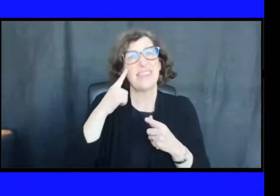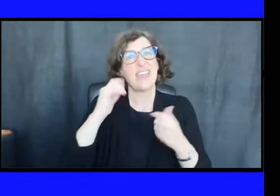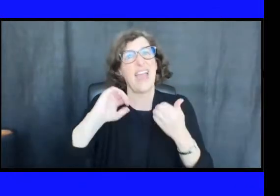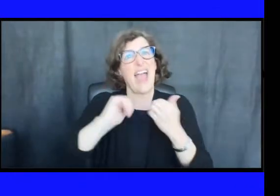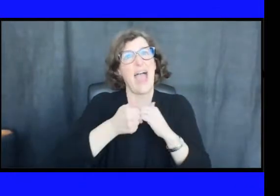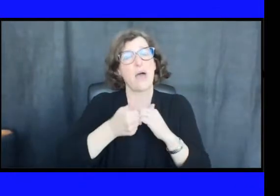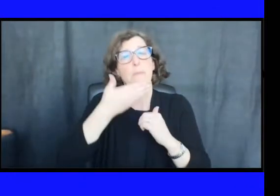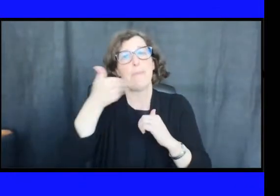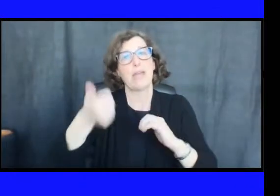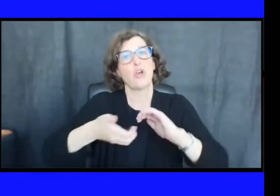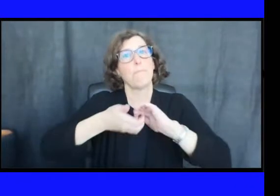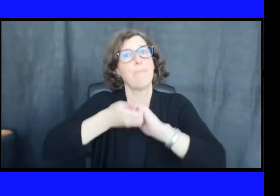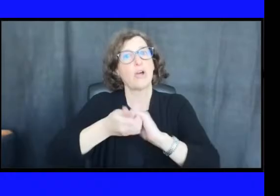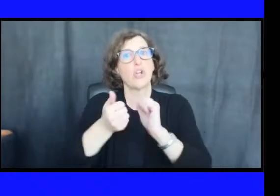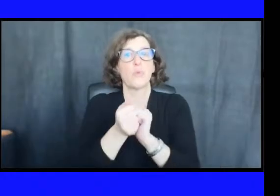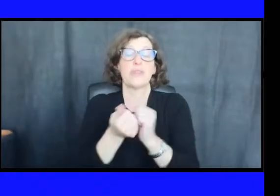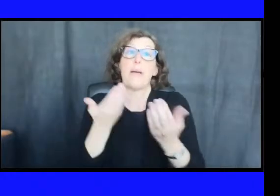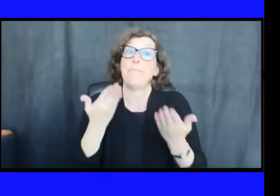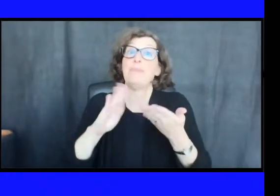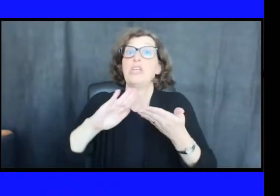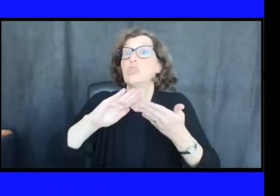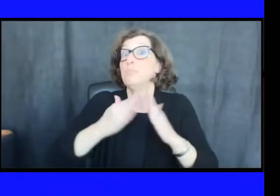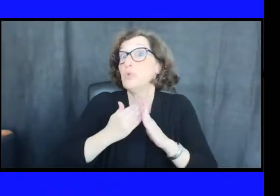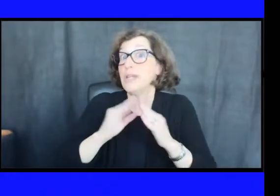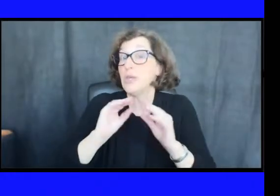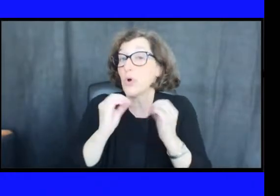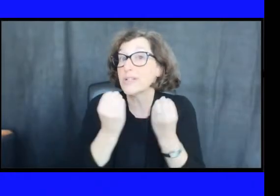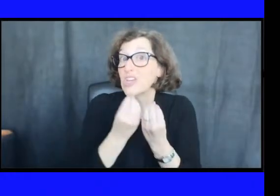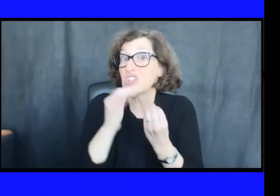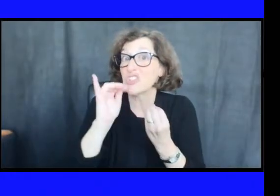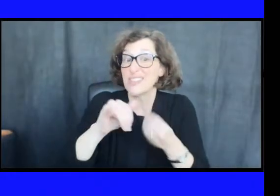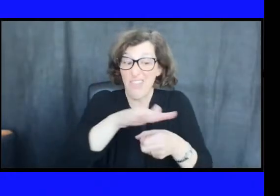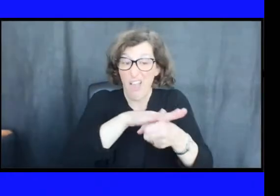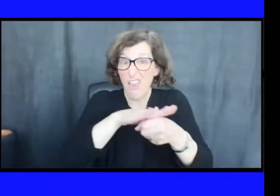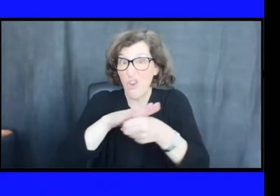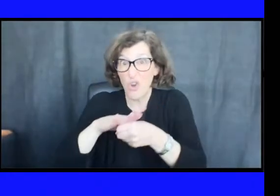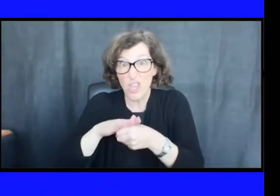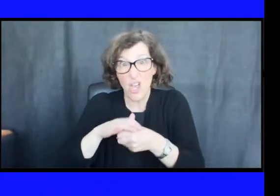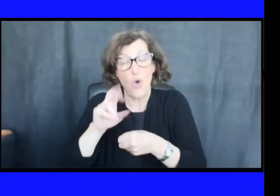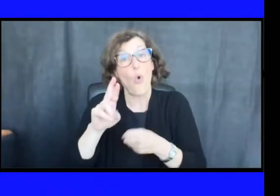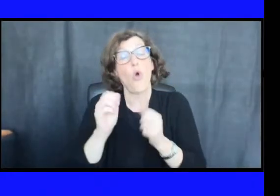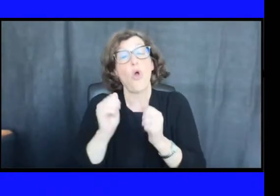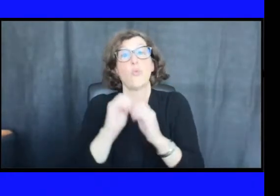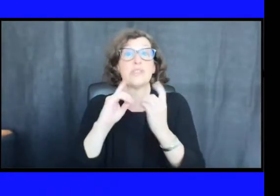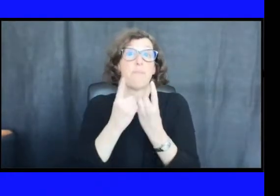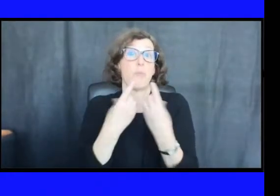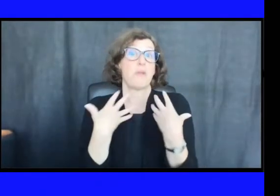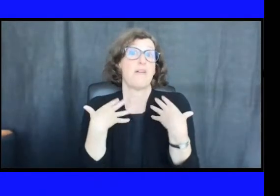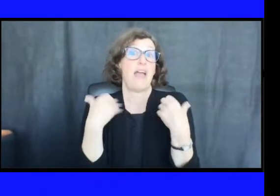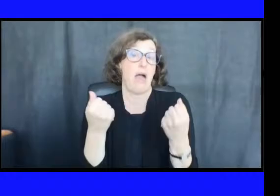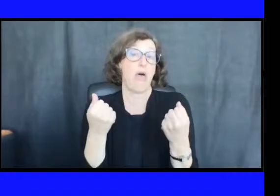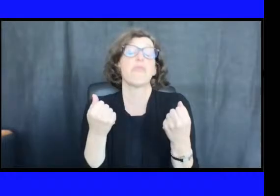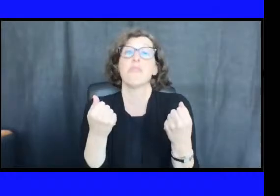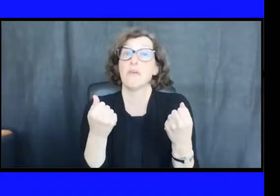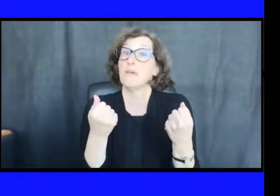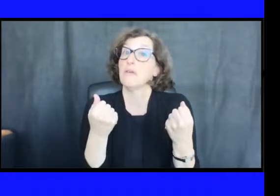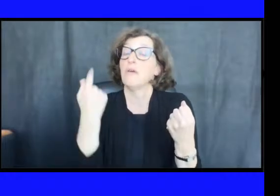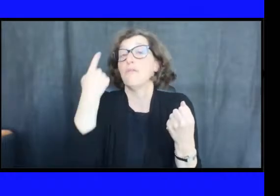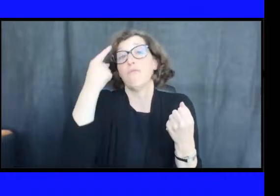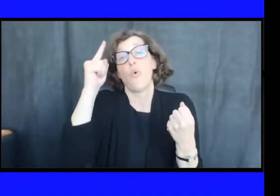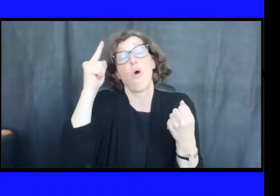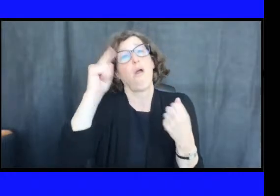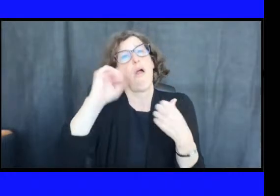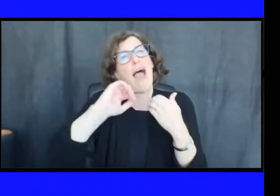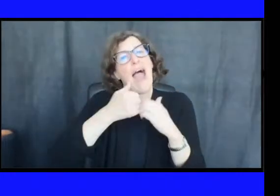pressure control than some of our other groups of patients. And again, this allows us to start to